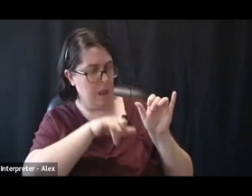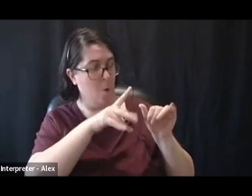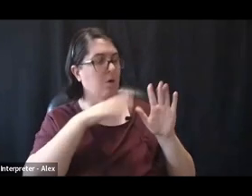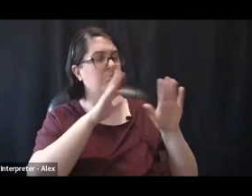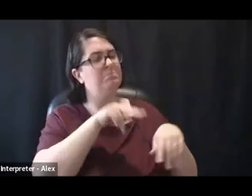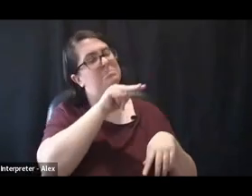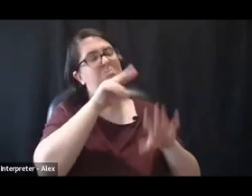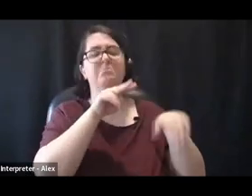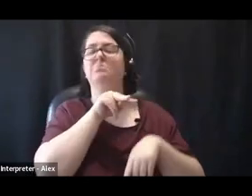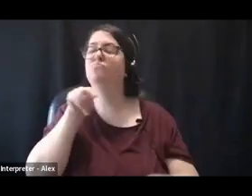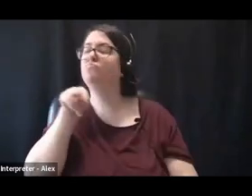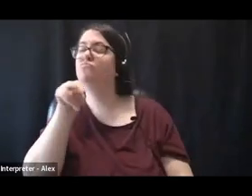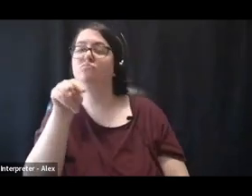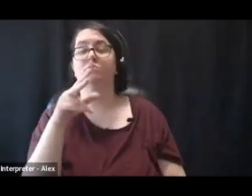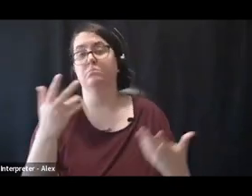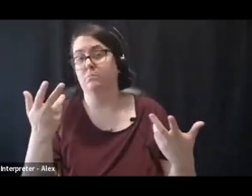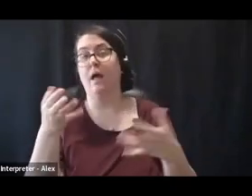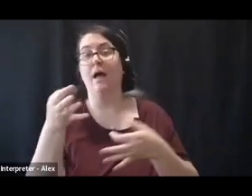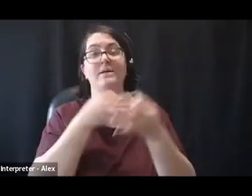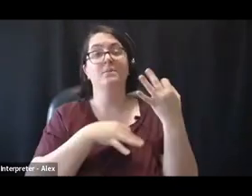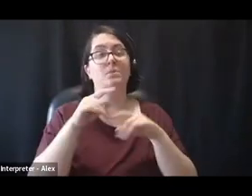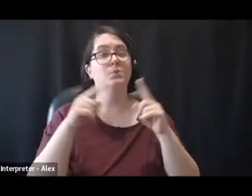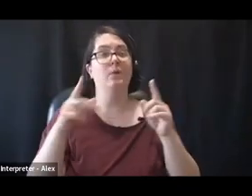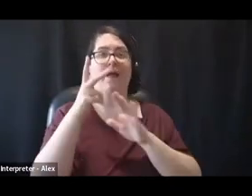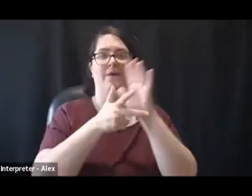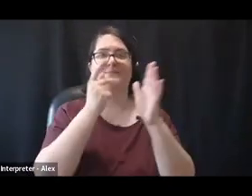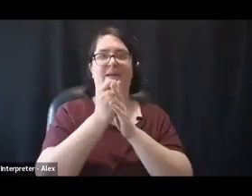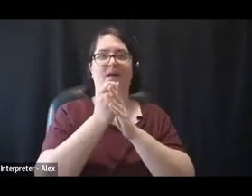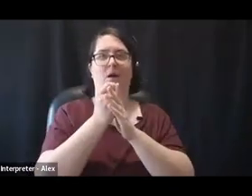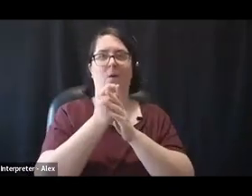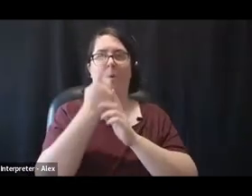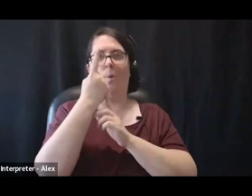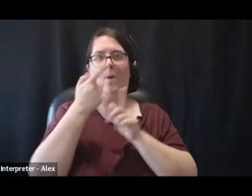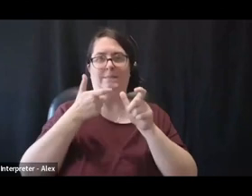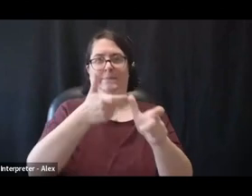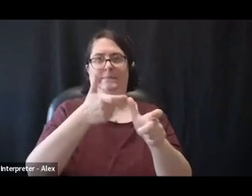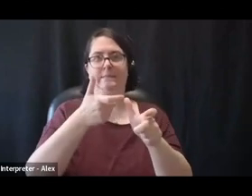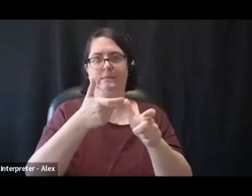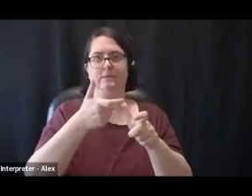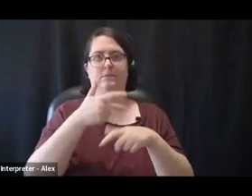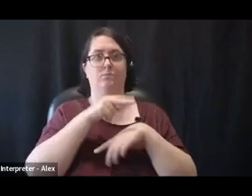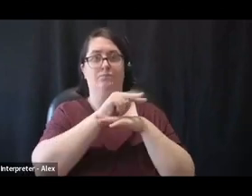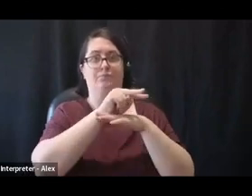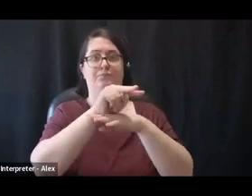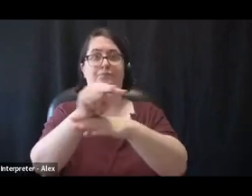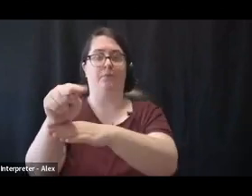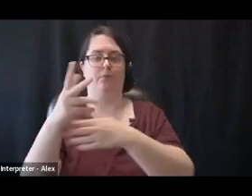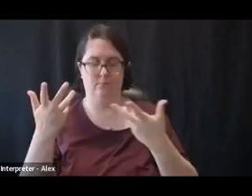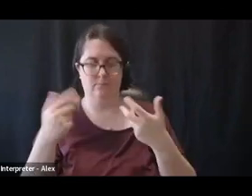pace, as opposed to like a video or film where it would just be scanning without any